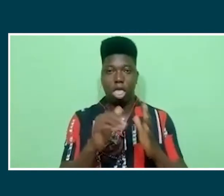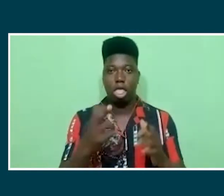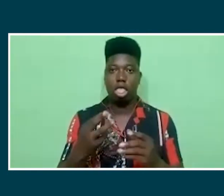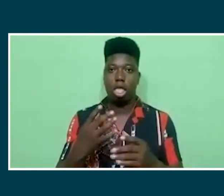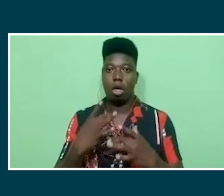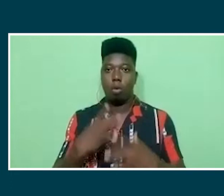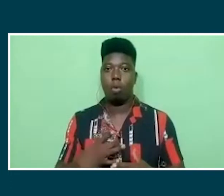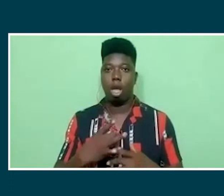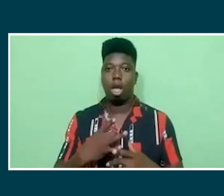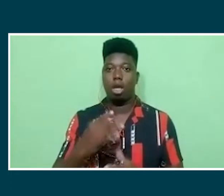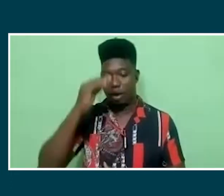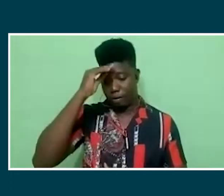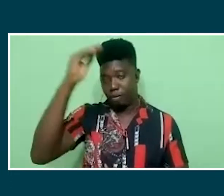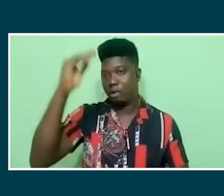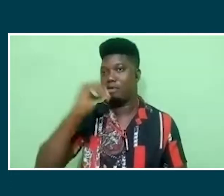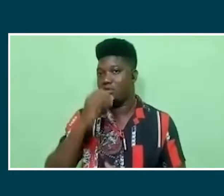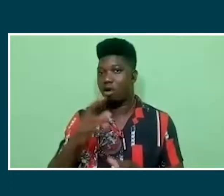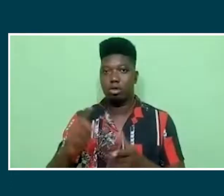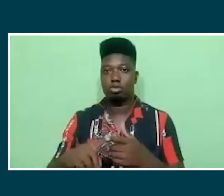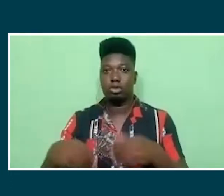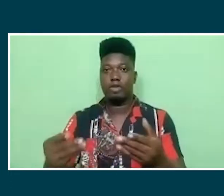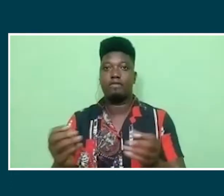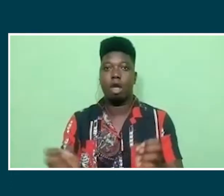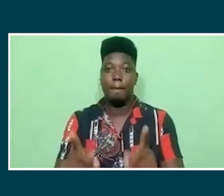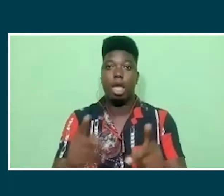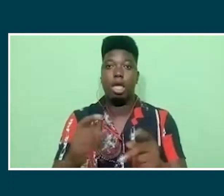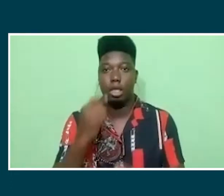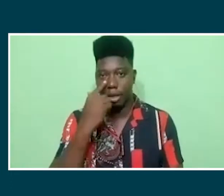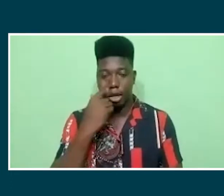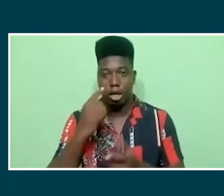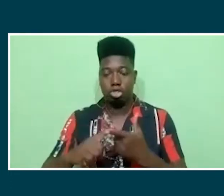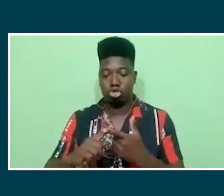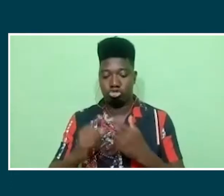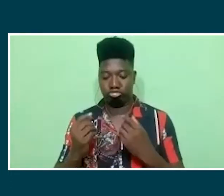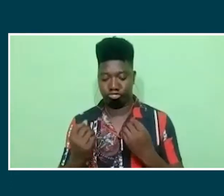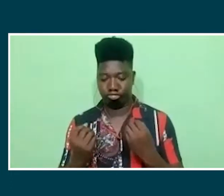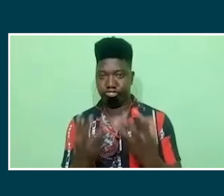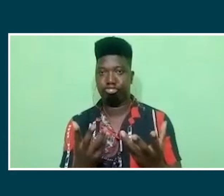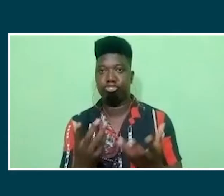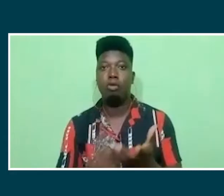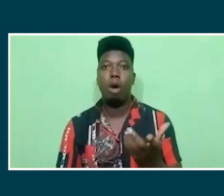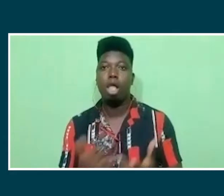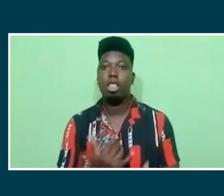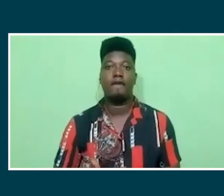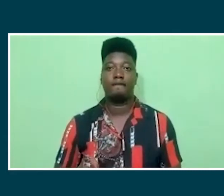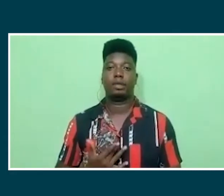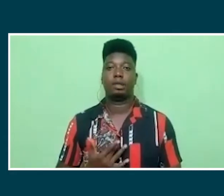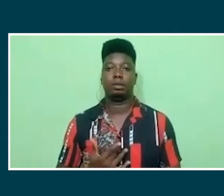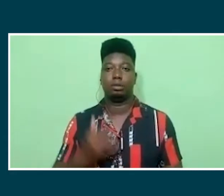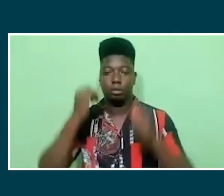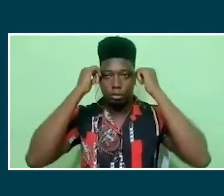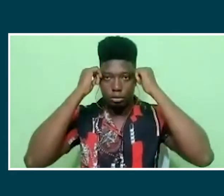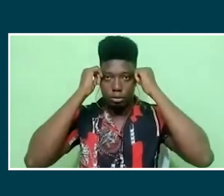a platform to express what they really feel. So, for example, they are taught to ignore